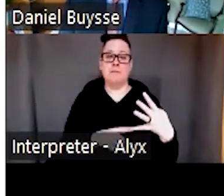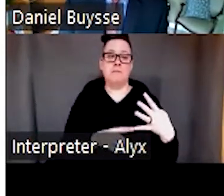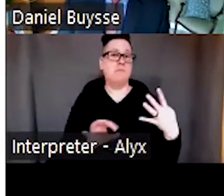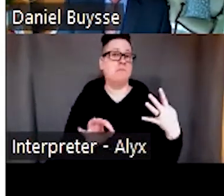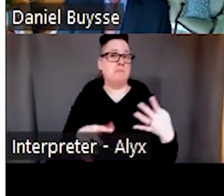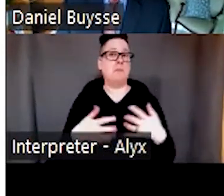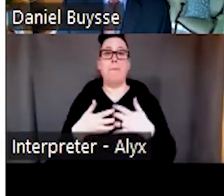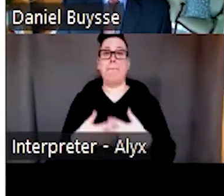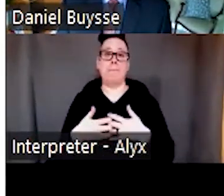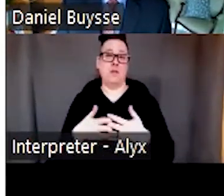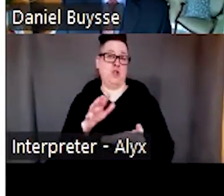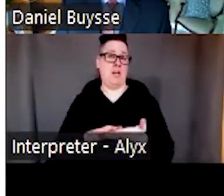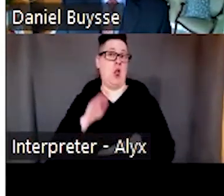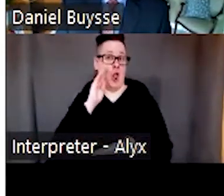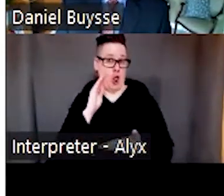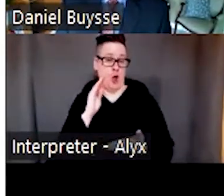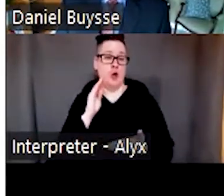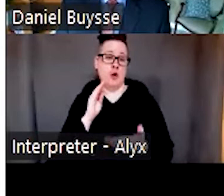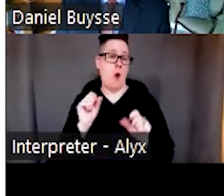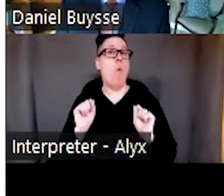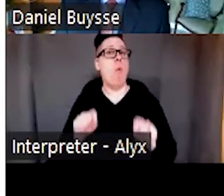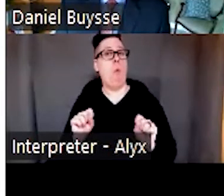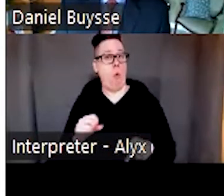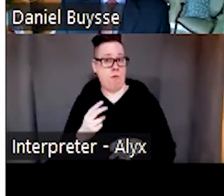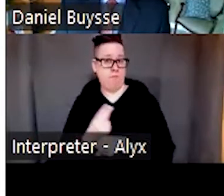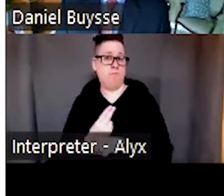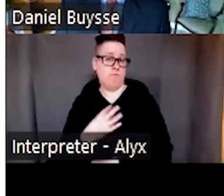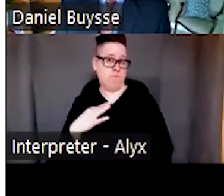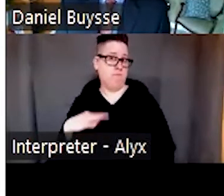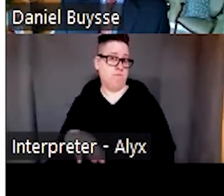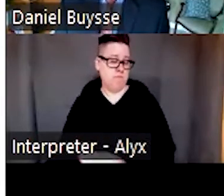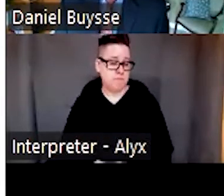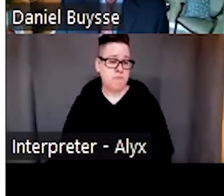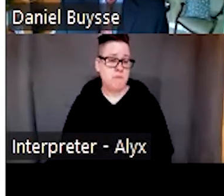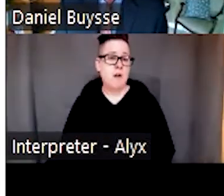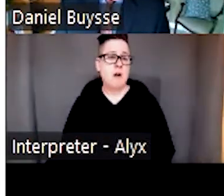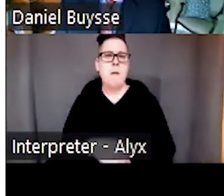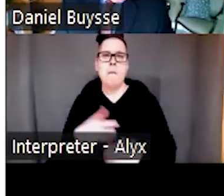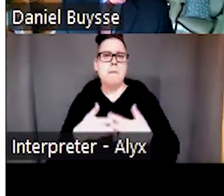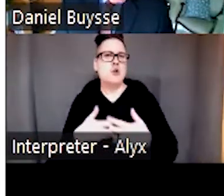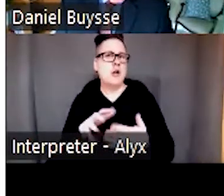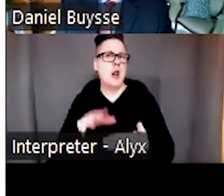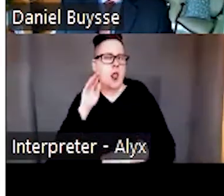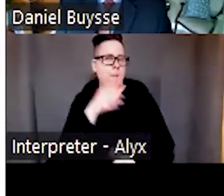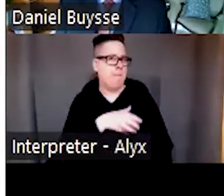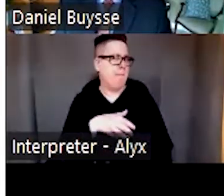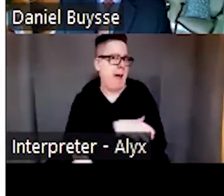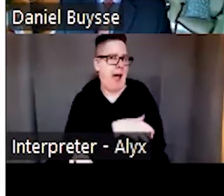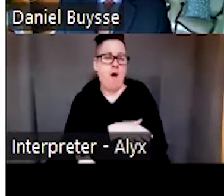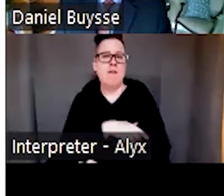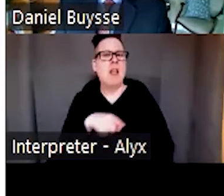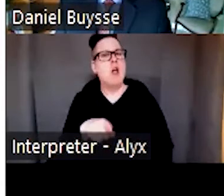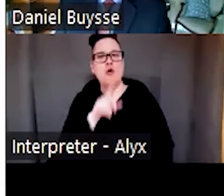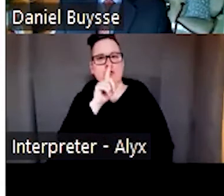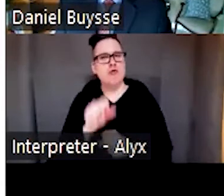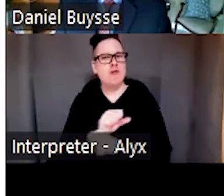that machine learning techniques could also be useful in this problem. The power of machine learning is that it makes very few assumptions of